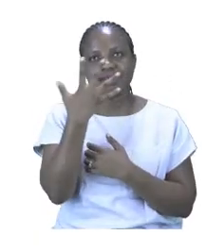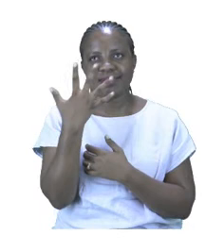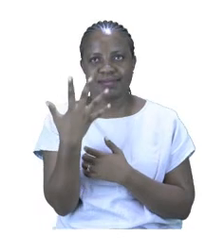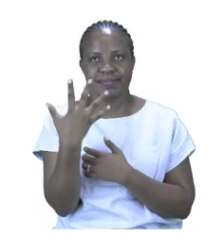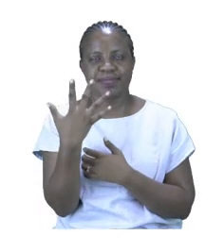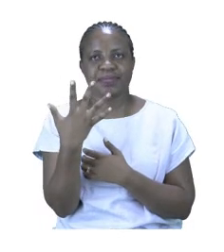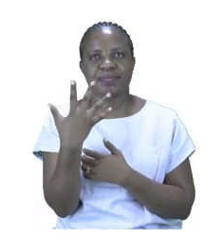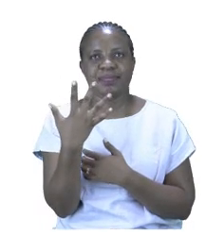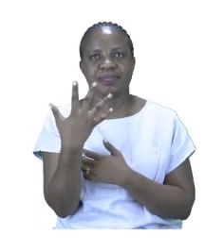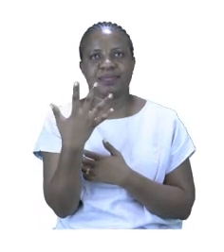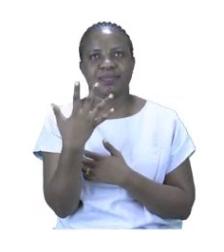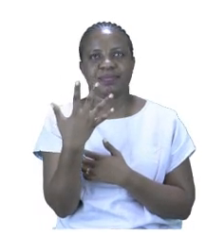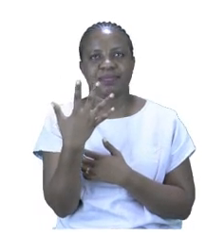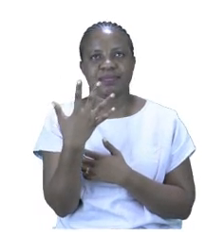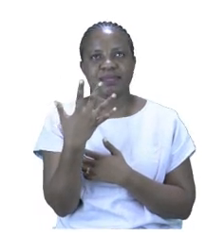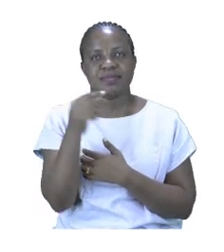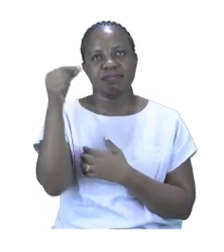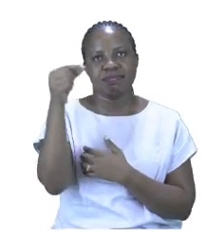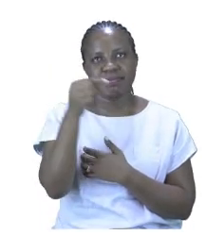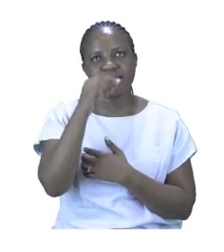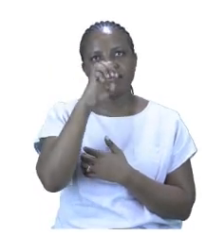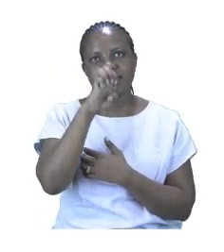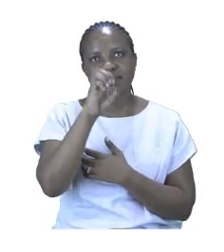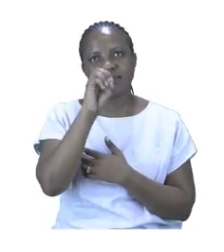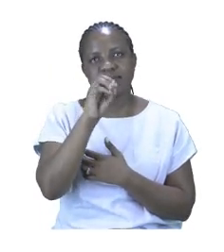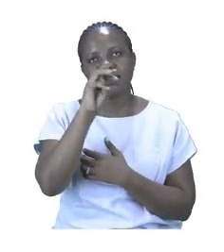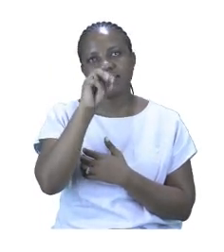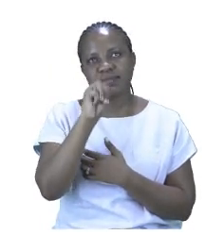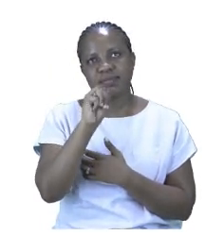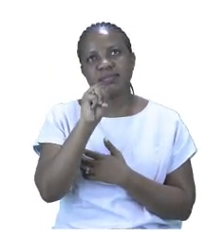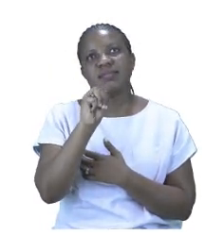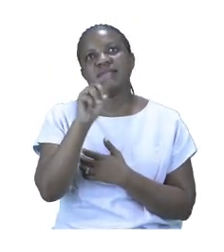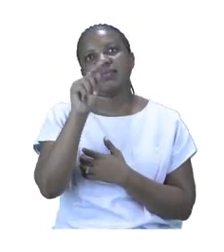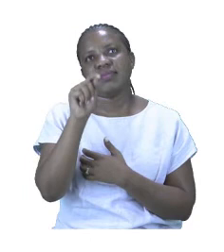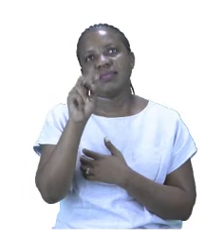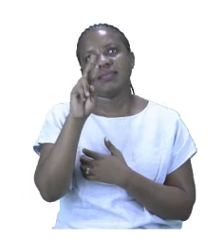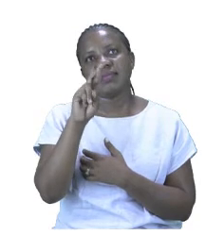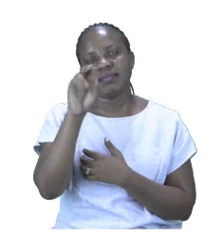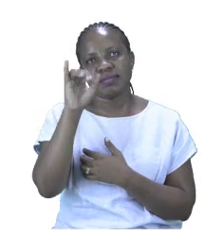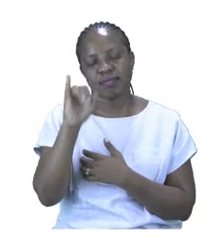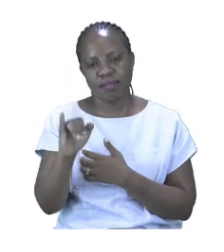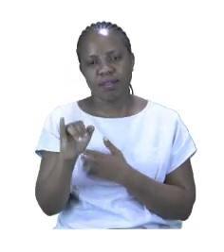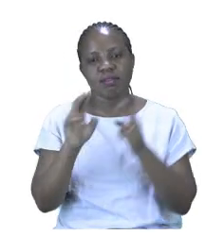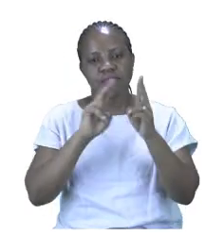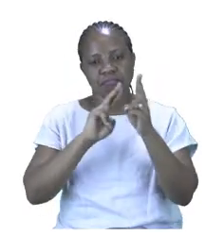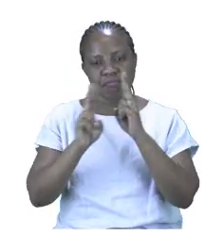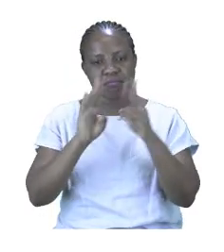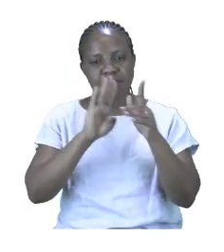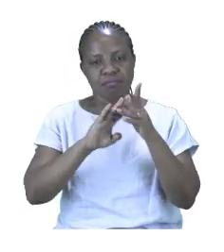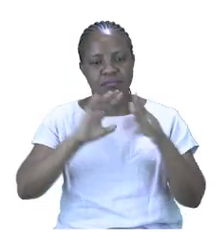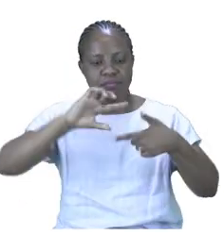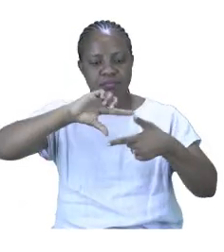are going to be doing some geometry, which is talking about shapes. And it will